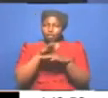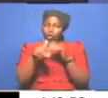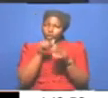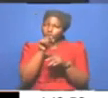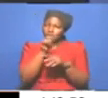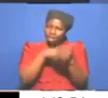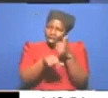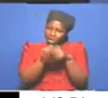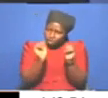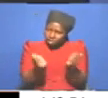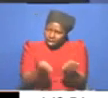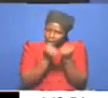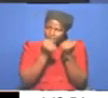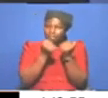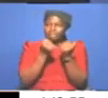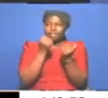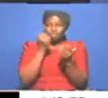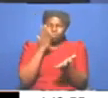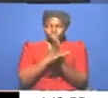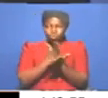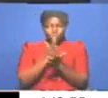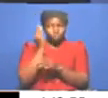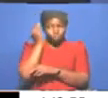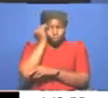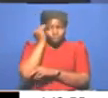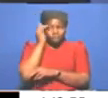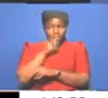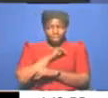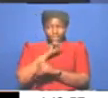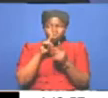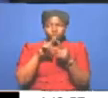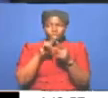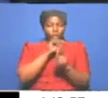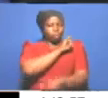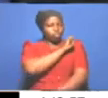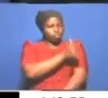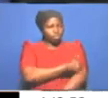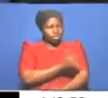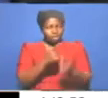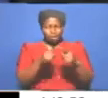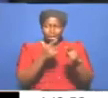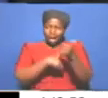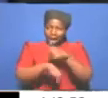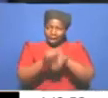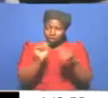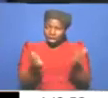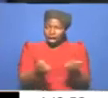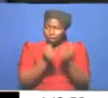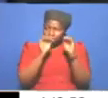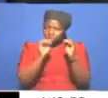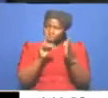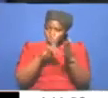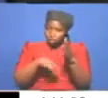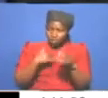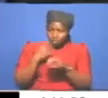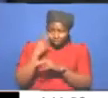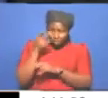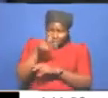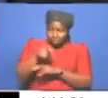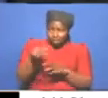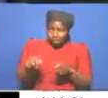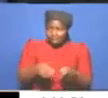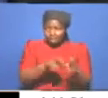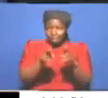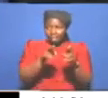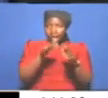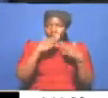happening and it is known to the authorities, but no action is being taken. What we saw on this river are bodies that haven't been removed.